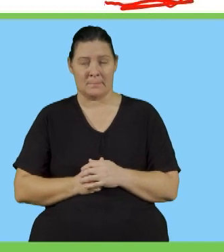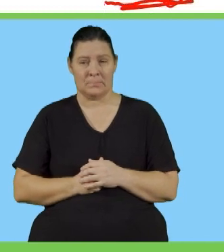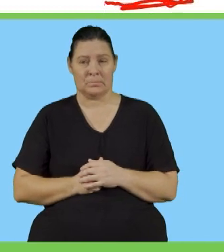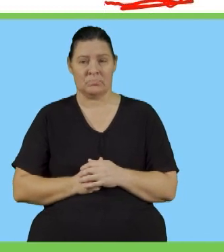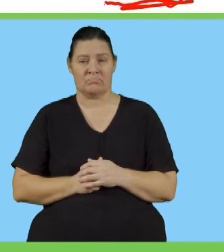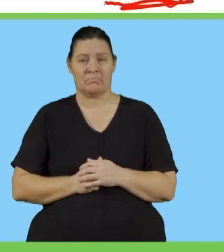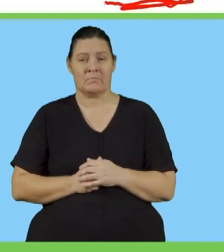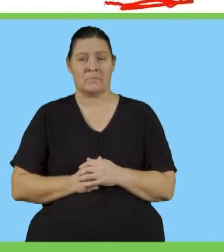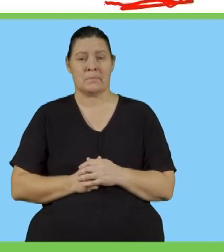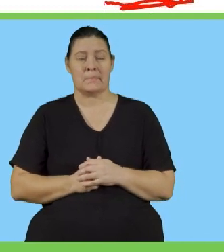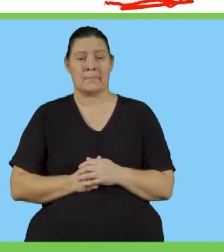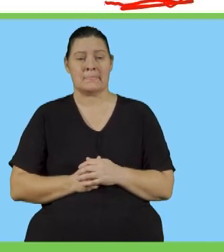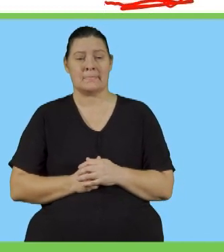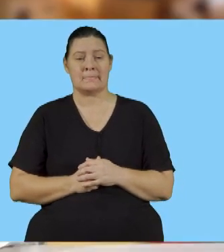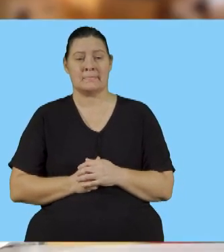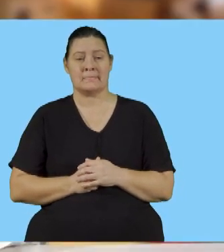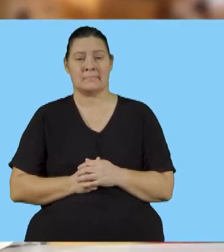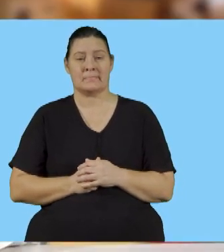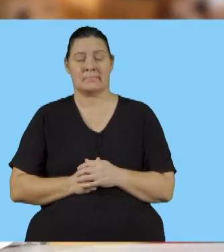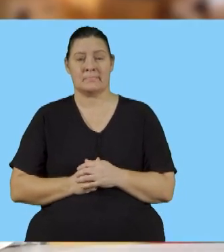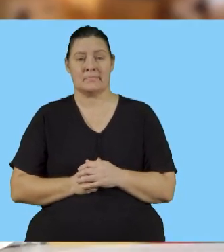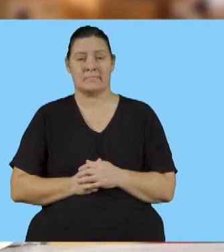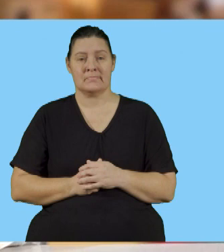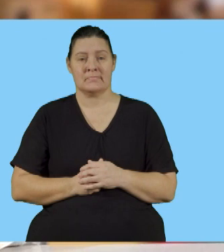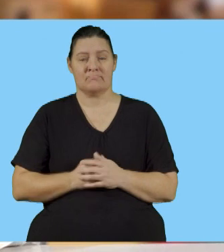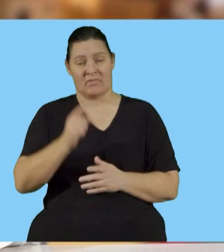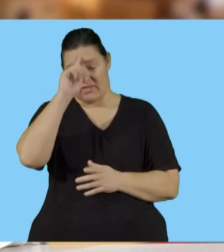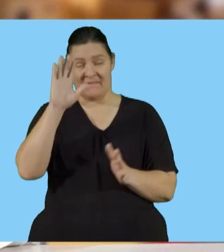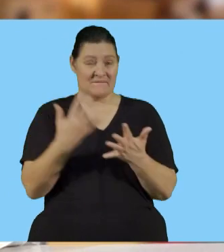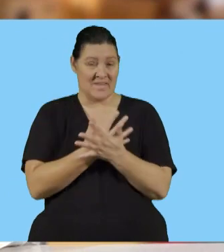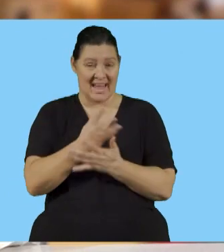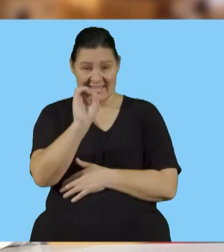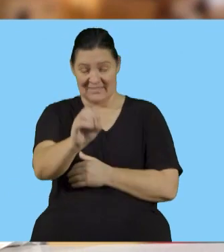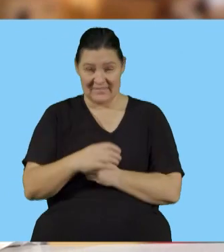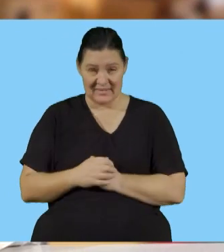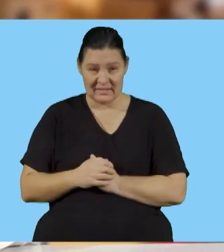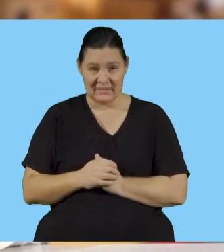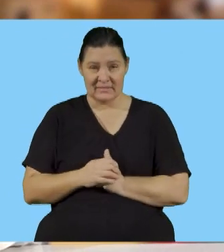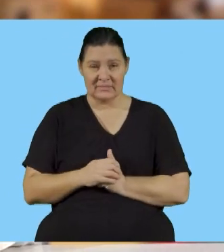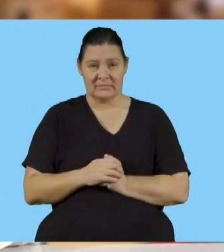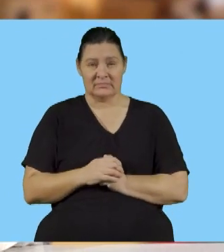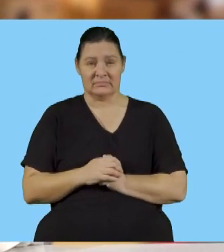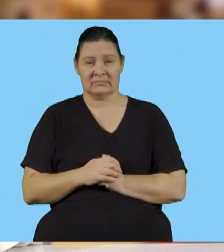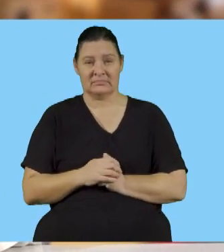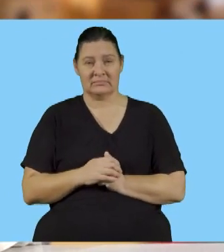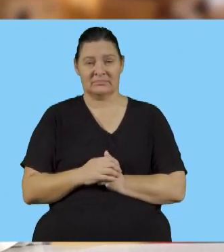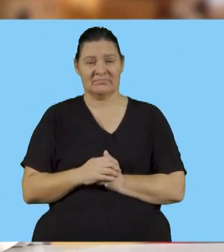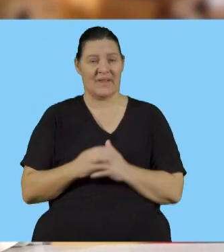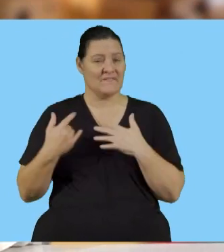block. Right. I think that you are very fast and might have